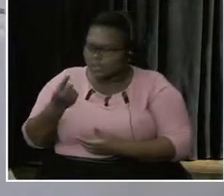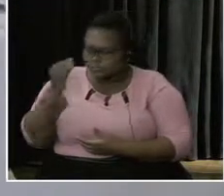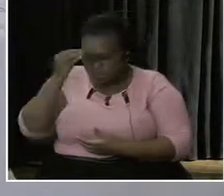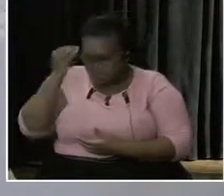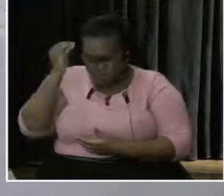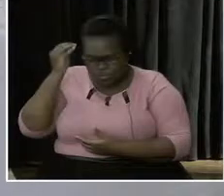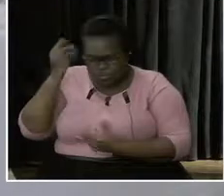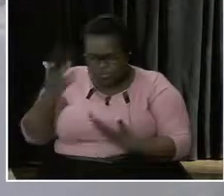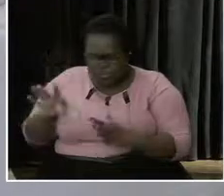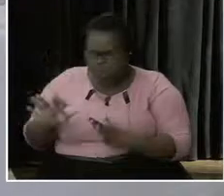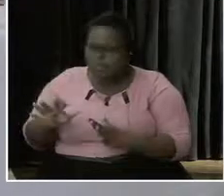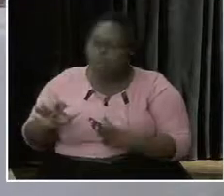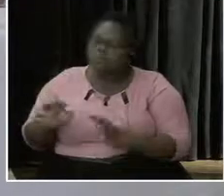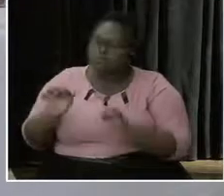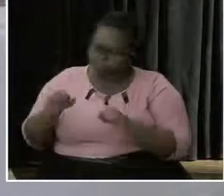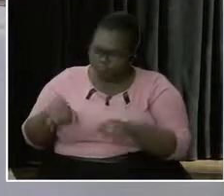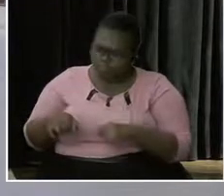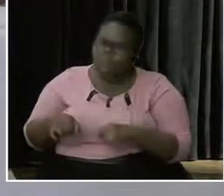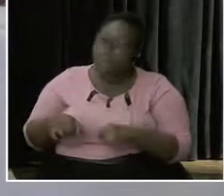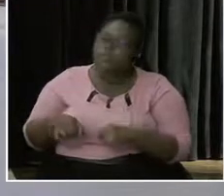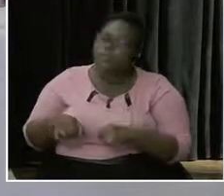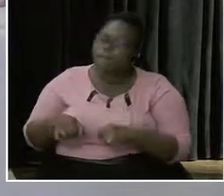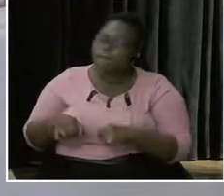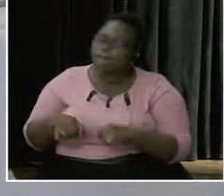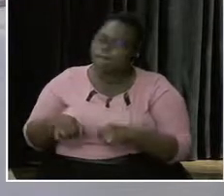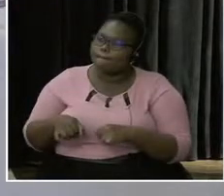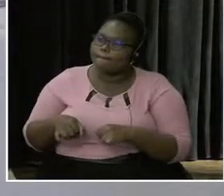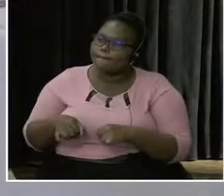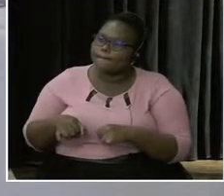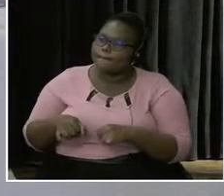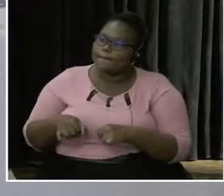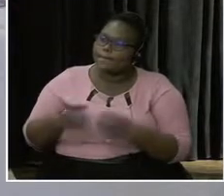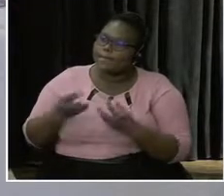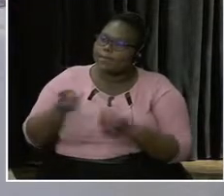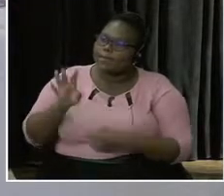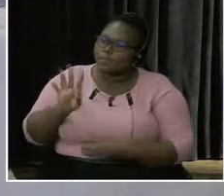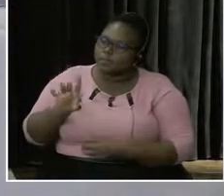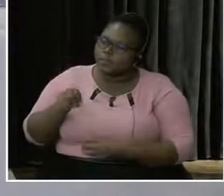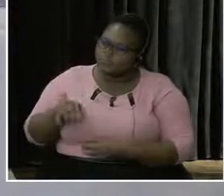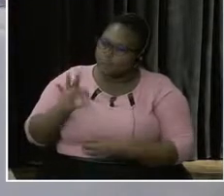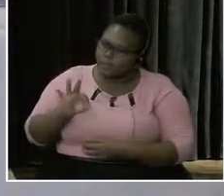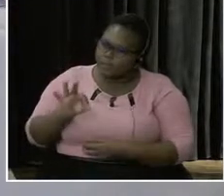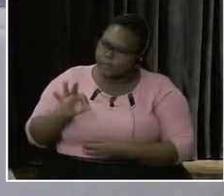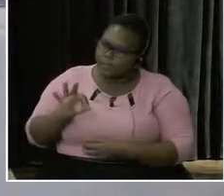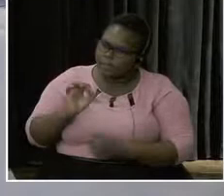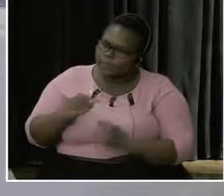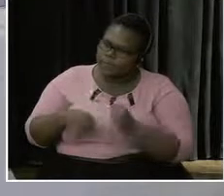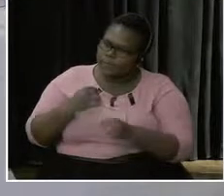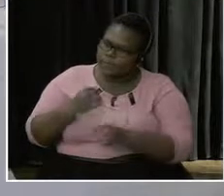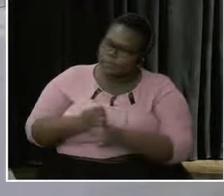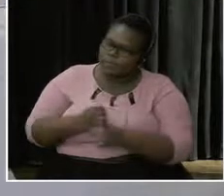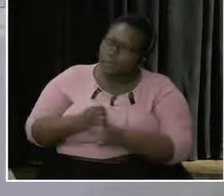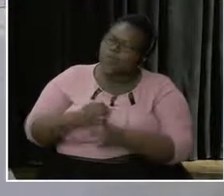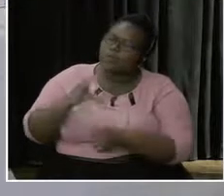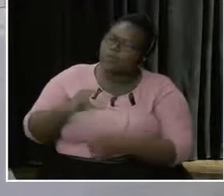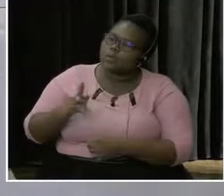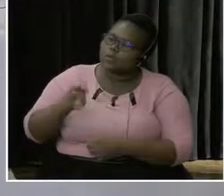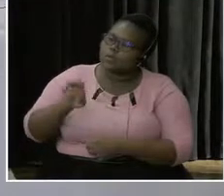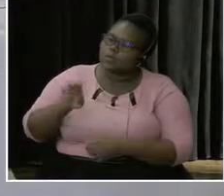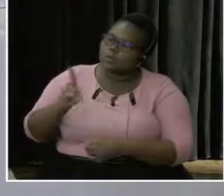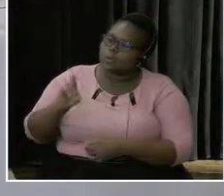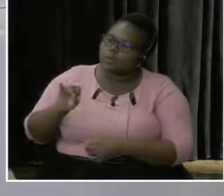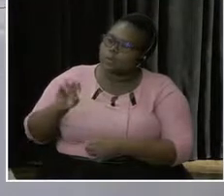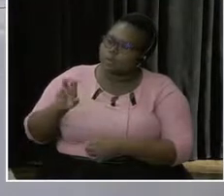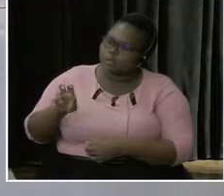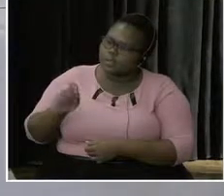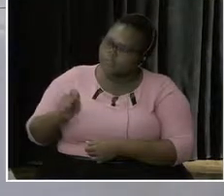noted? Noted. Item number 4.3, annual credit rating at eThekwini